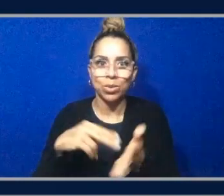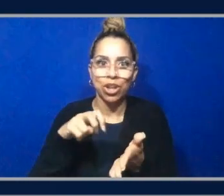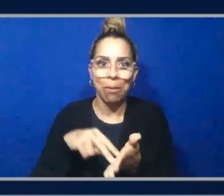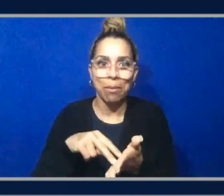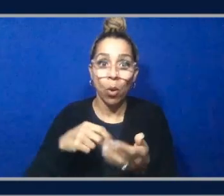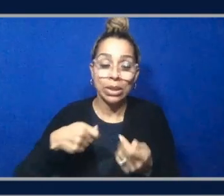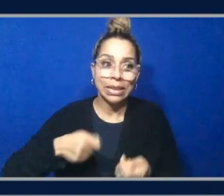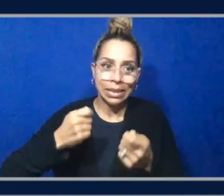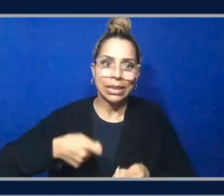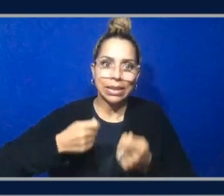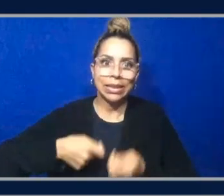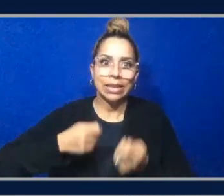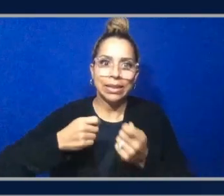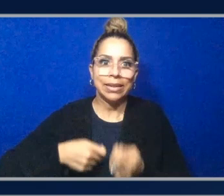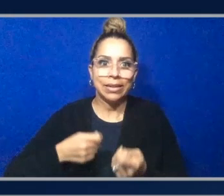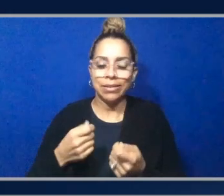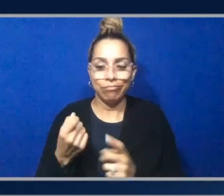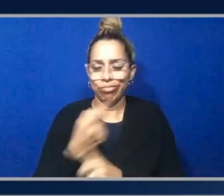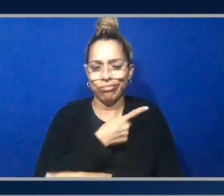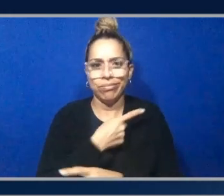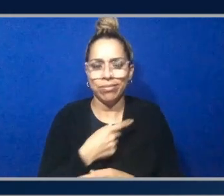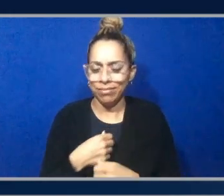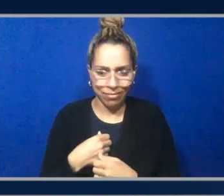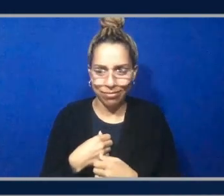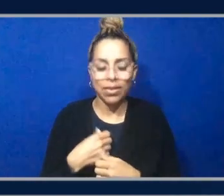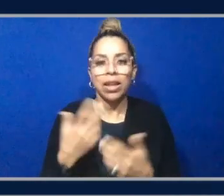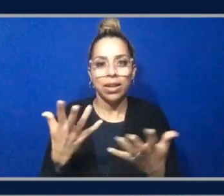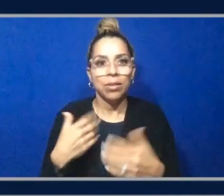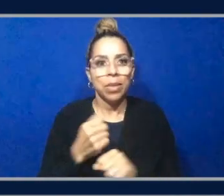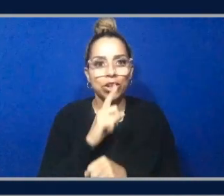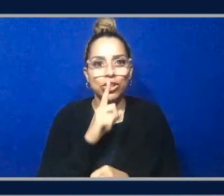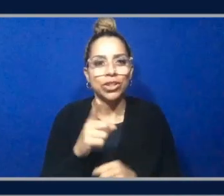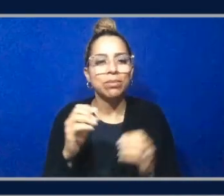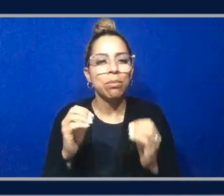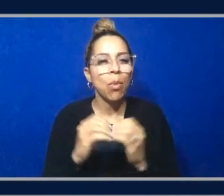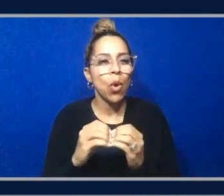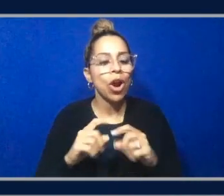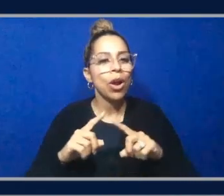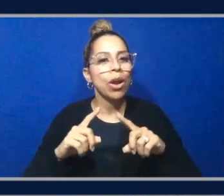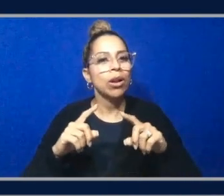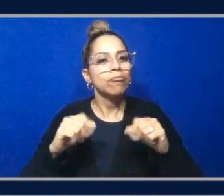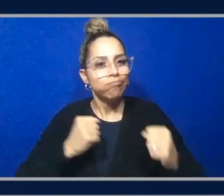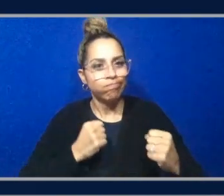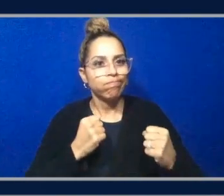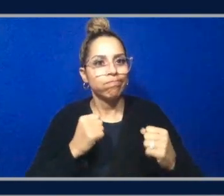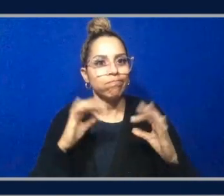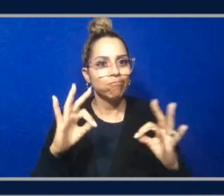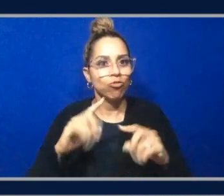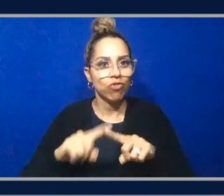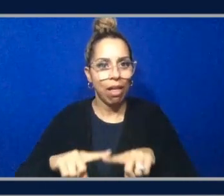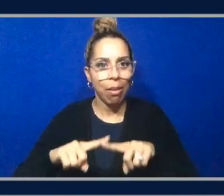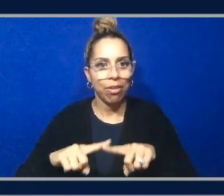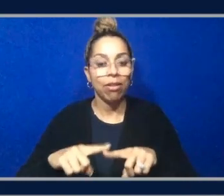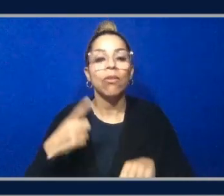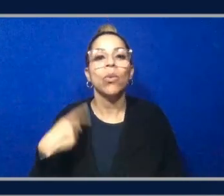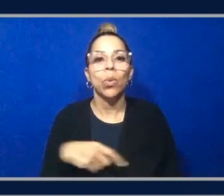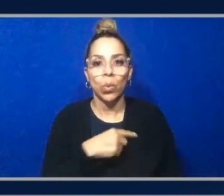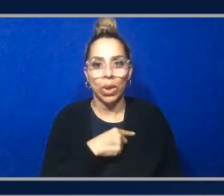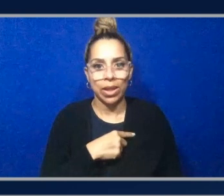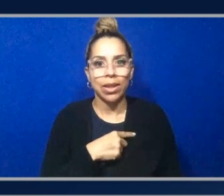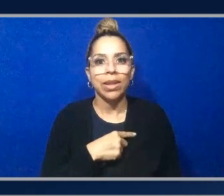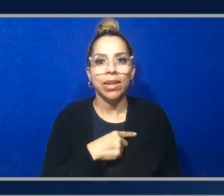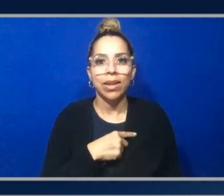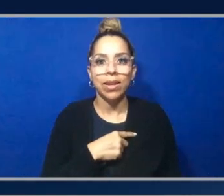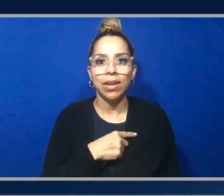something. So to make it a little bit more robust, we have actually given